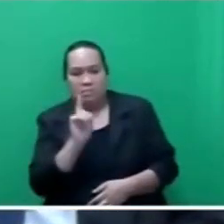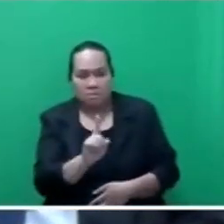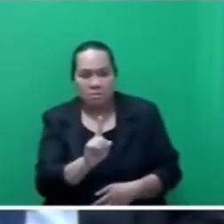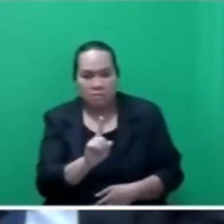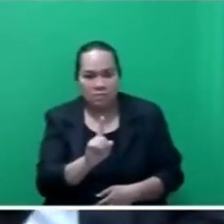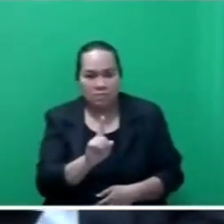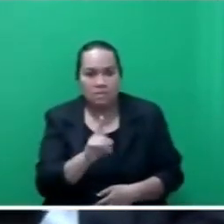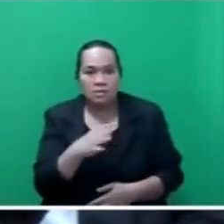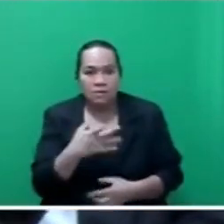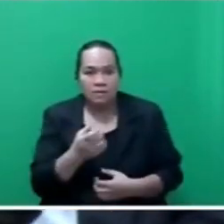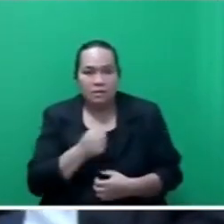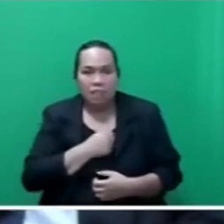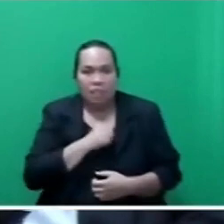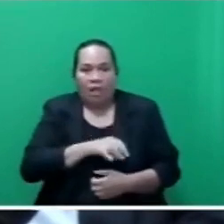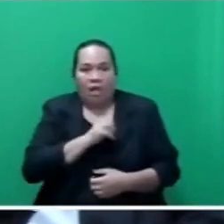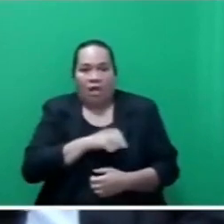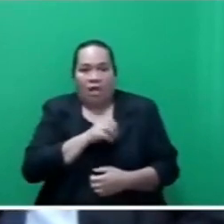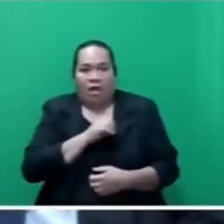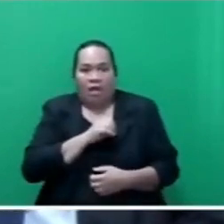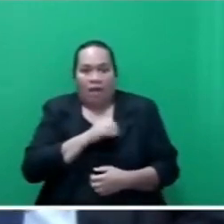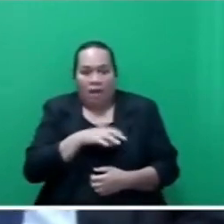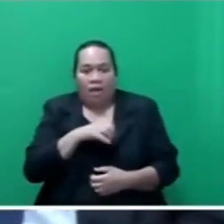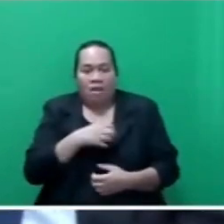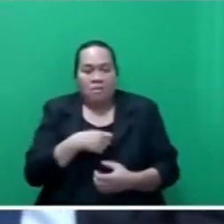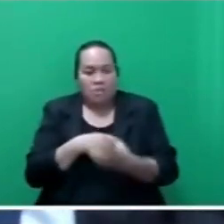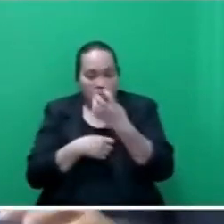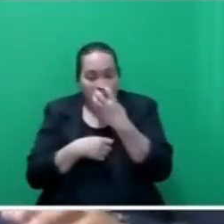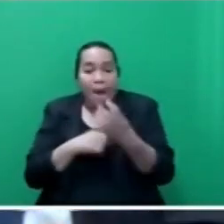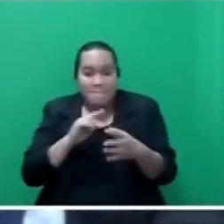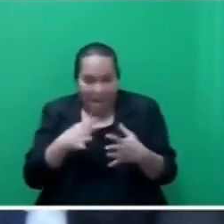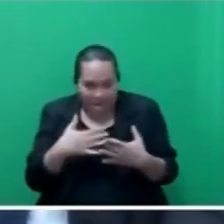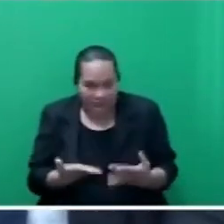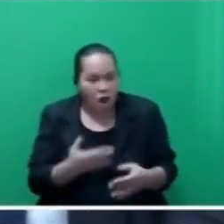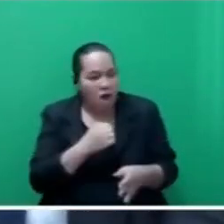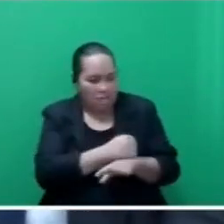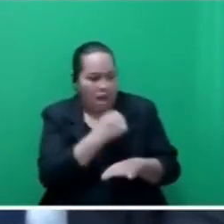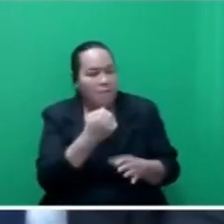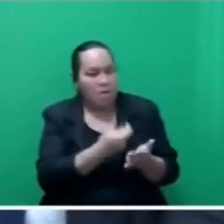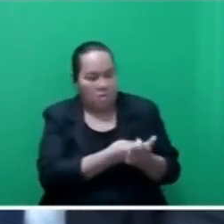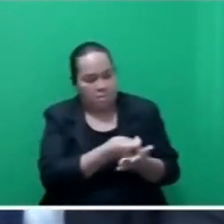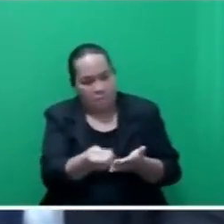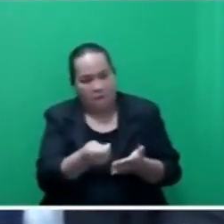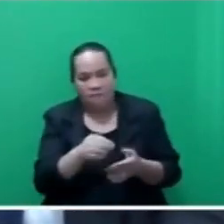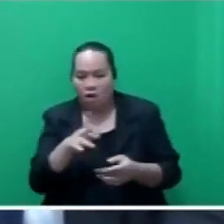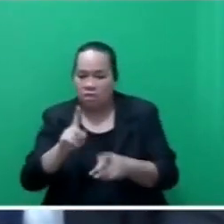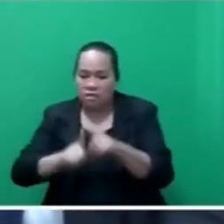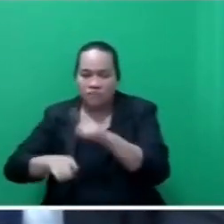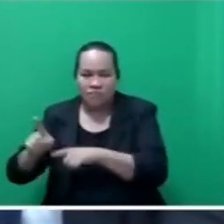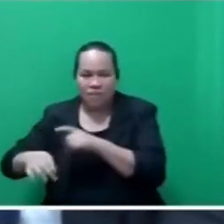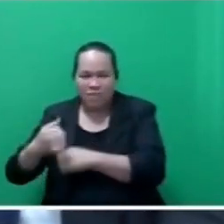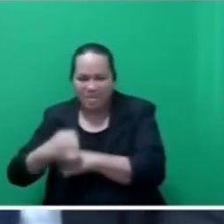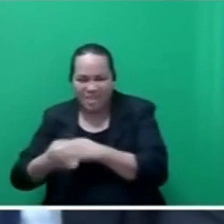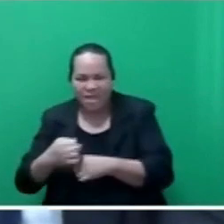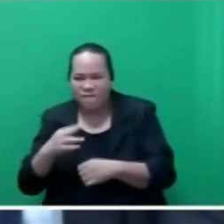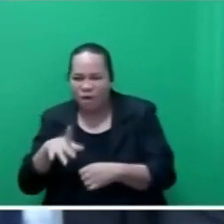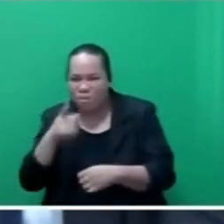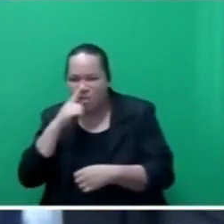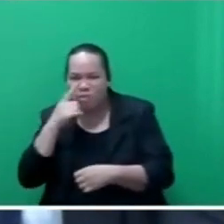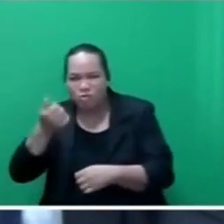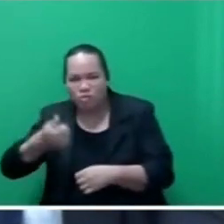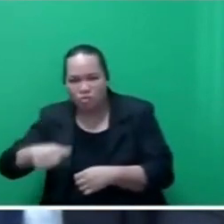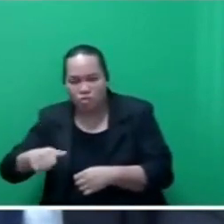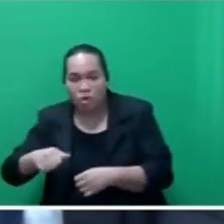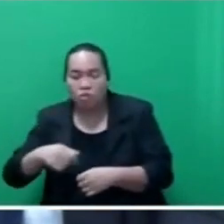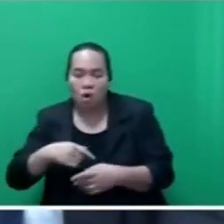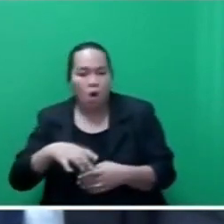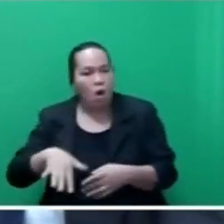an asthmatic attack, and now that's actually being paid for and subsidized by government. And this is something that all of us should be